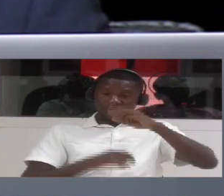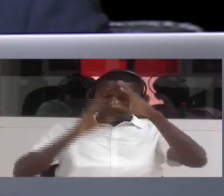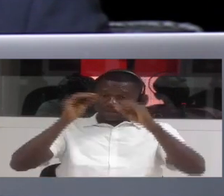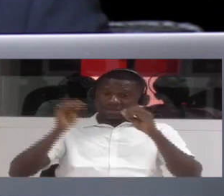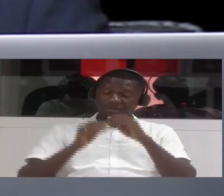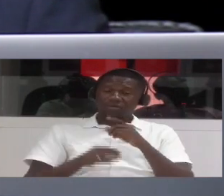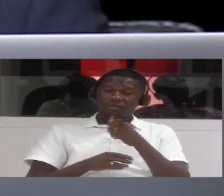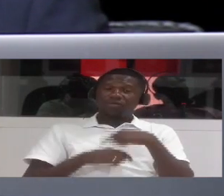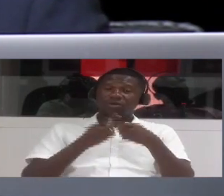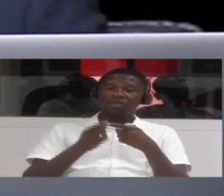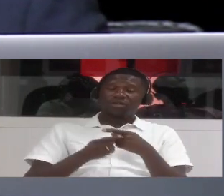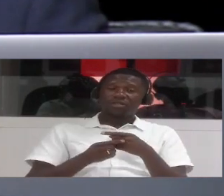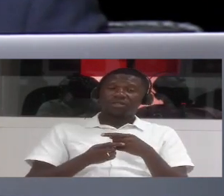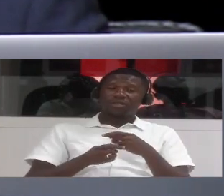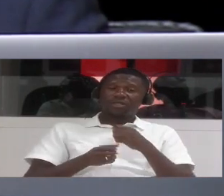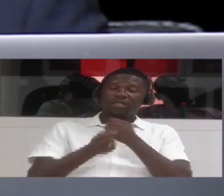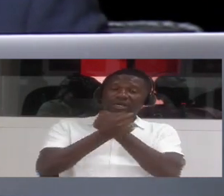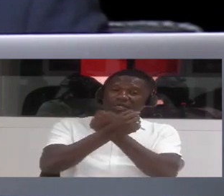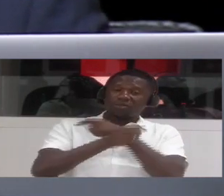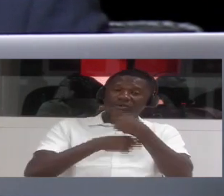differently abled non-Gambians.